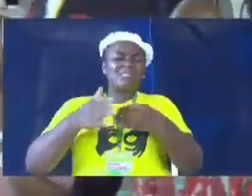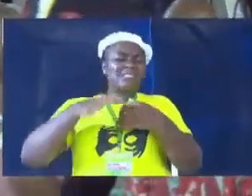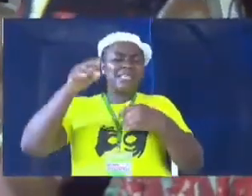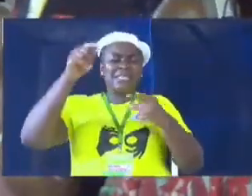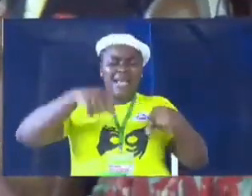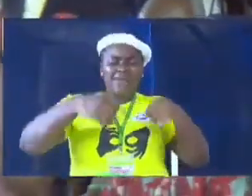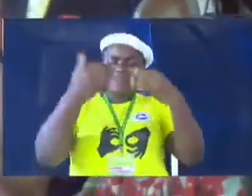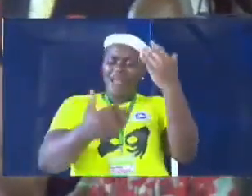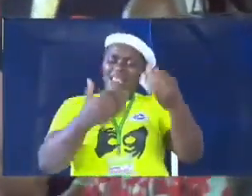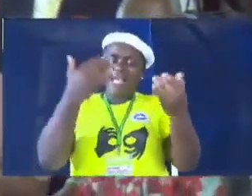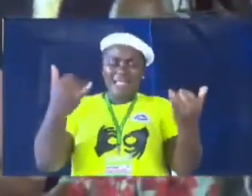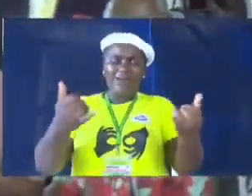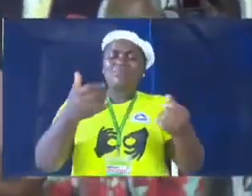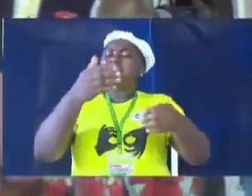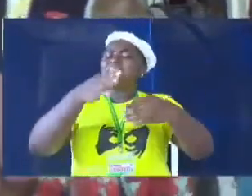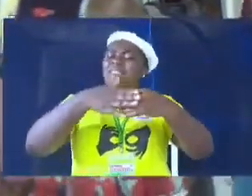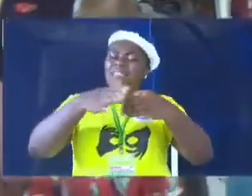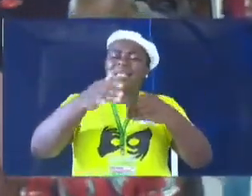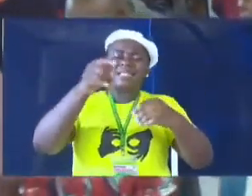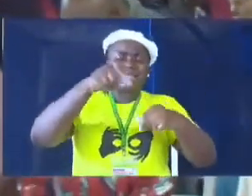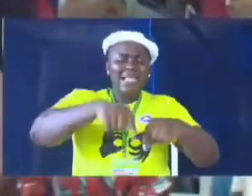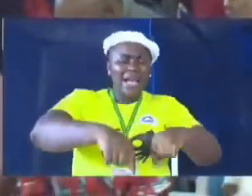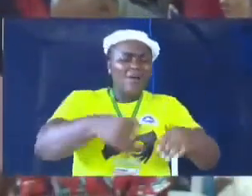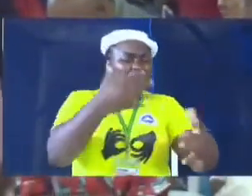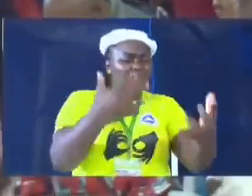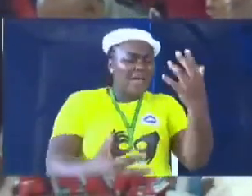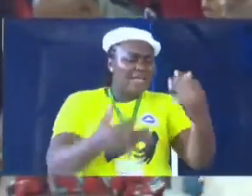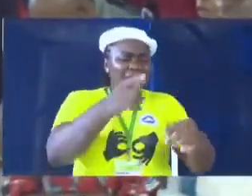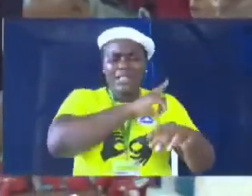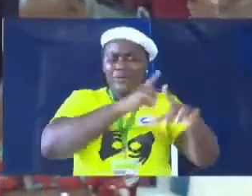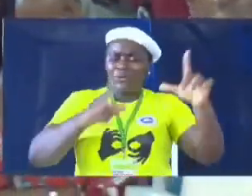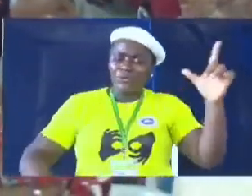now. Send down your fire, oh God.